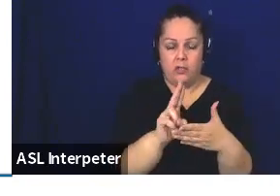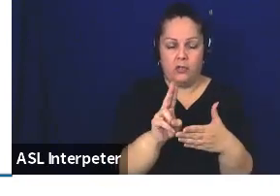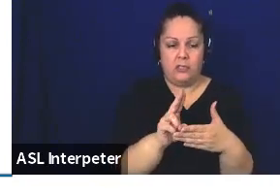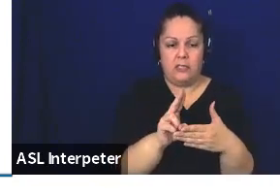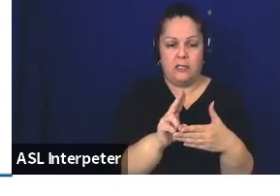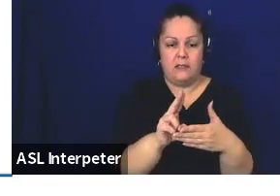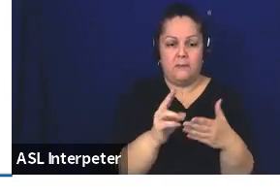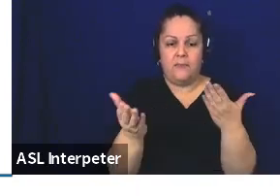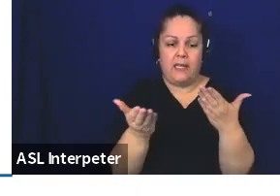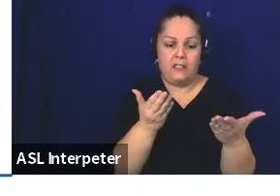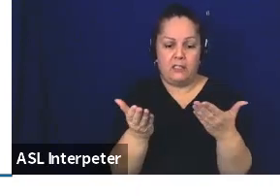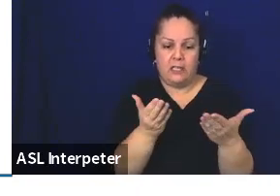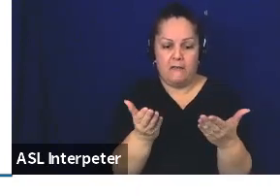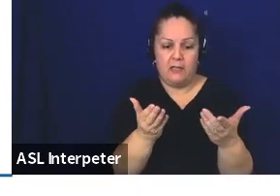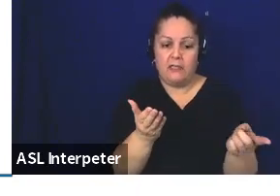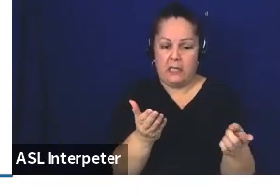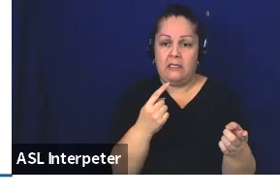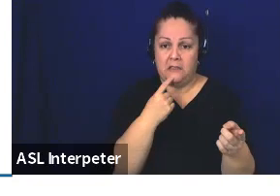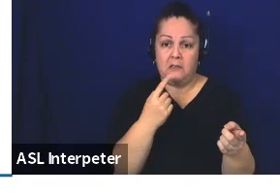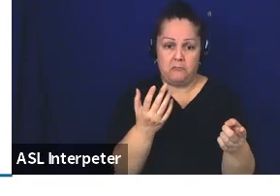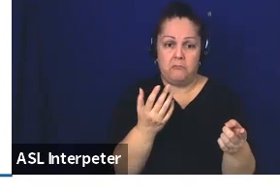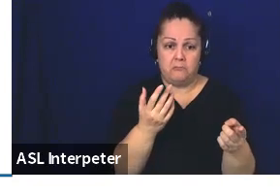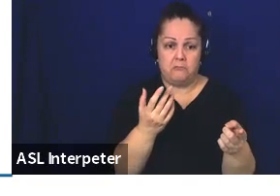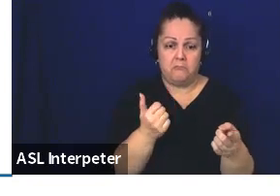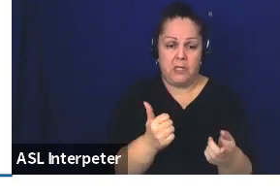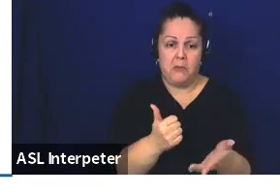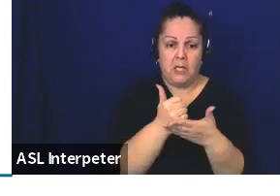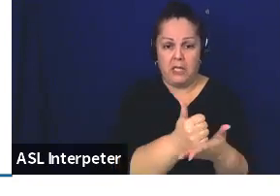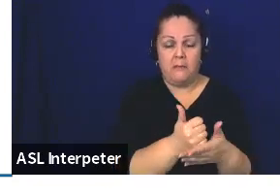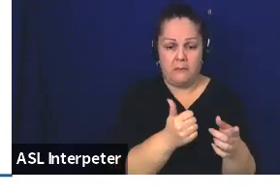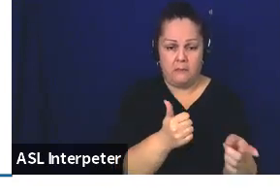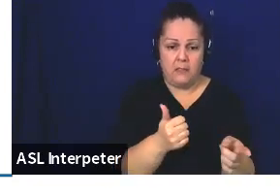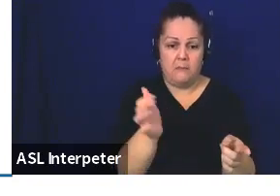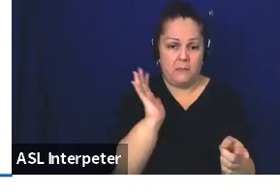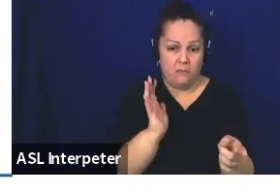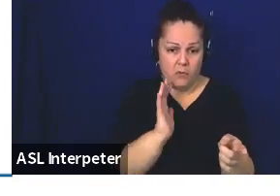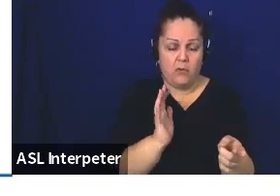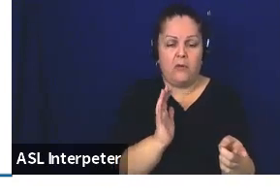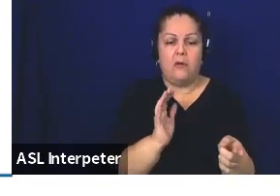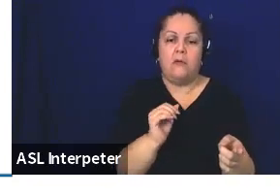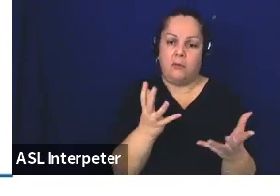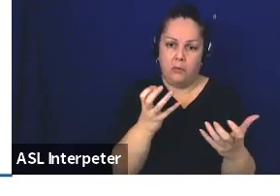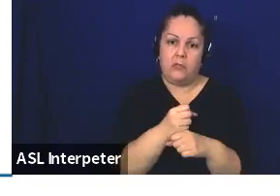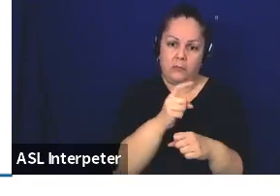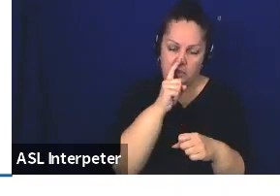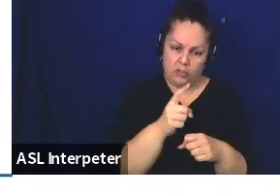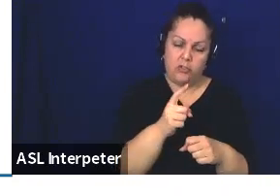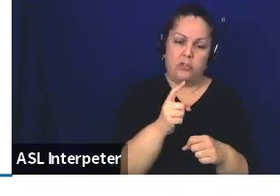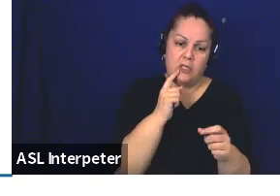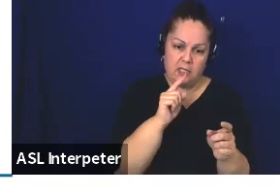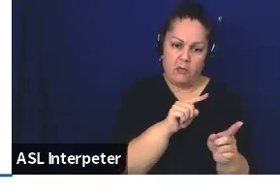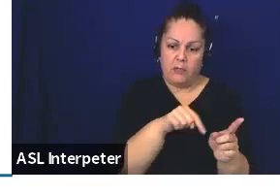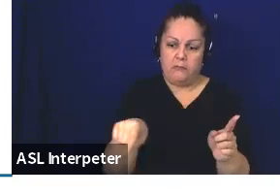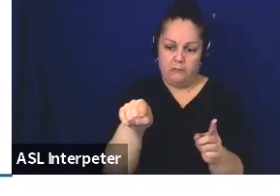a service that they have found to be very supportive and helpful for them in the past, we want to make sure that we're looping in